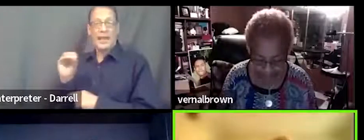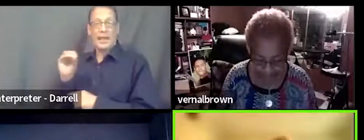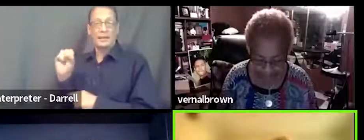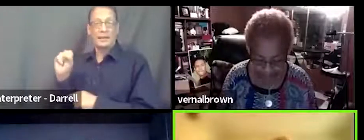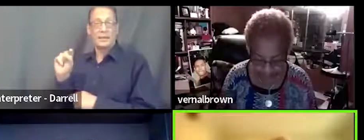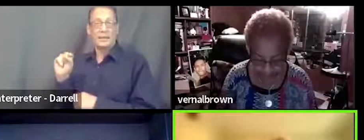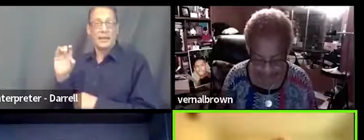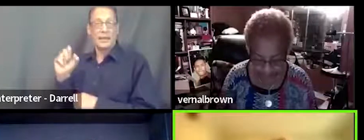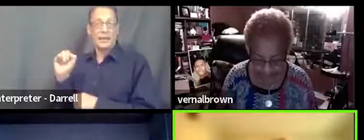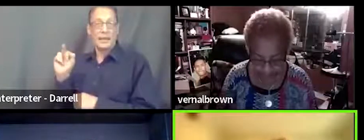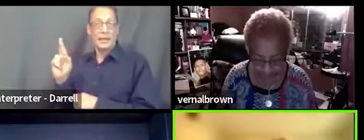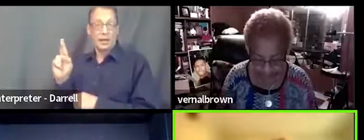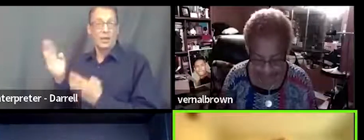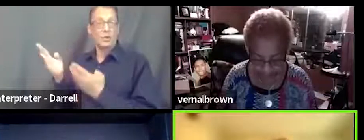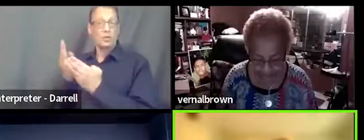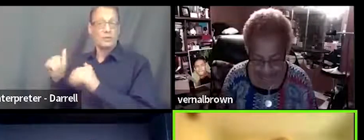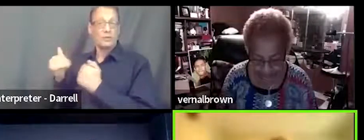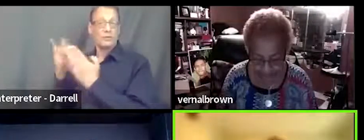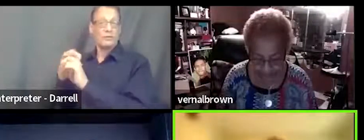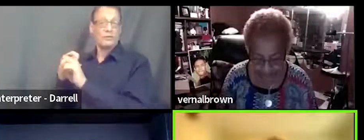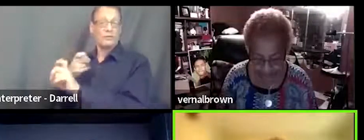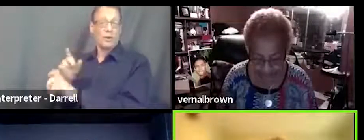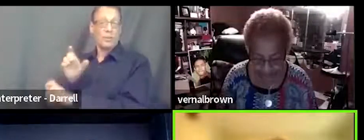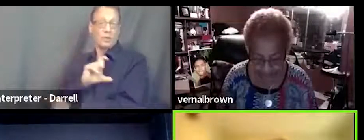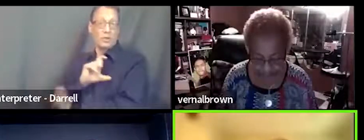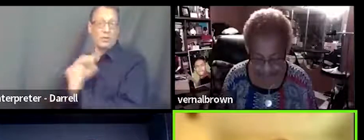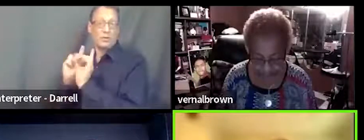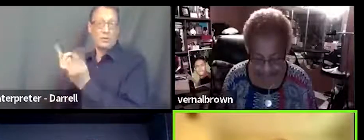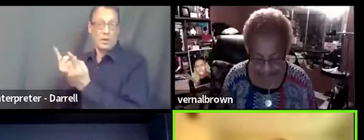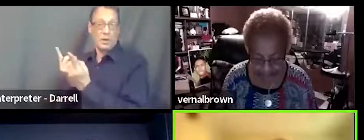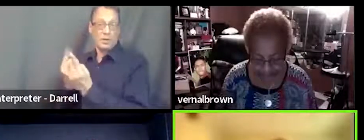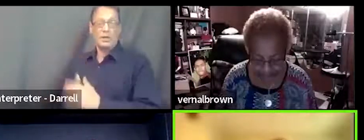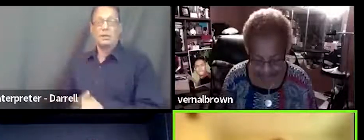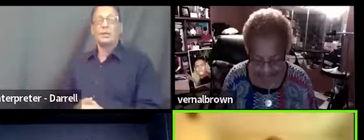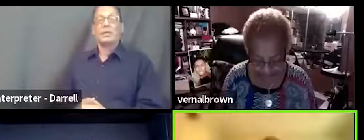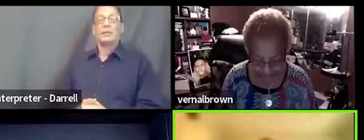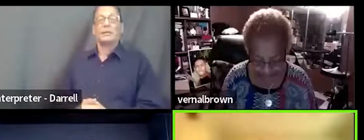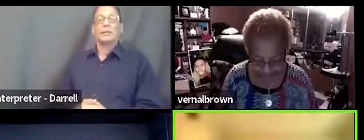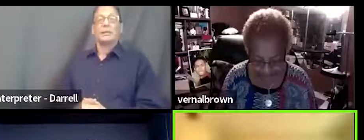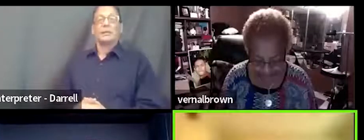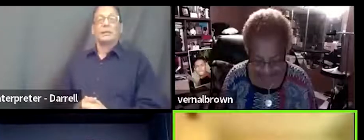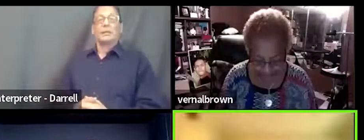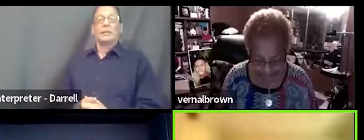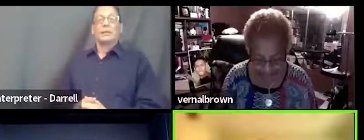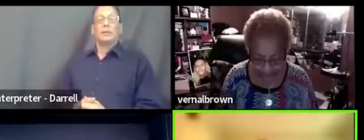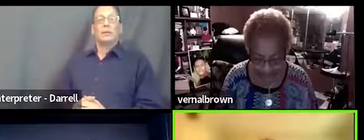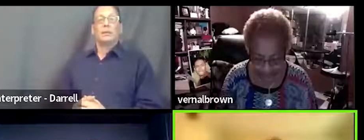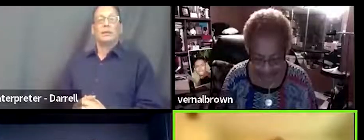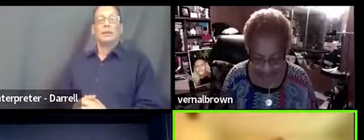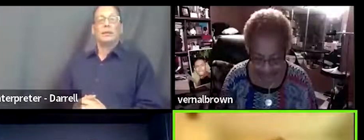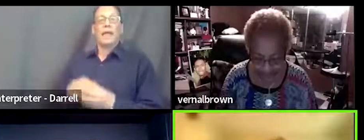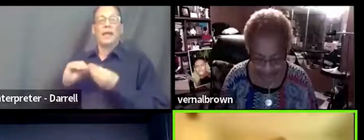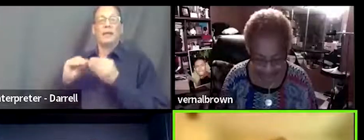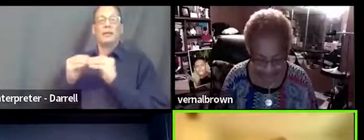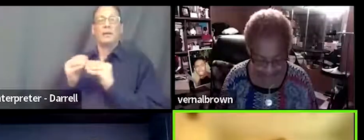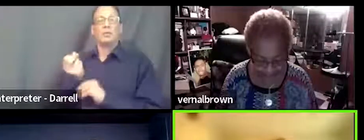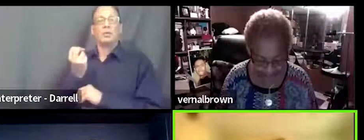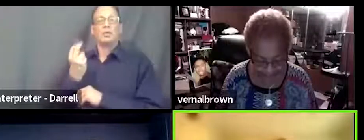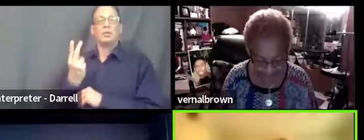for services provided by St. Clair County, Illinois Sheriff's Department. That's Resolution